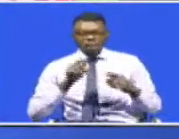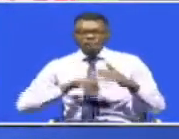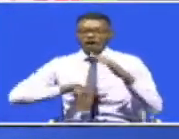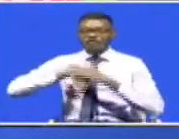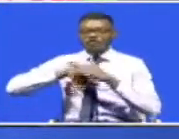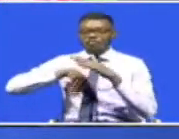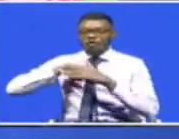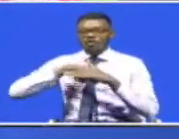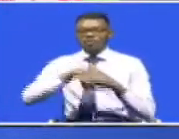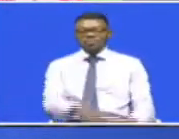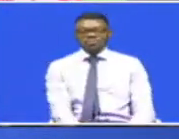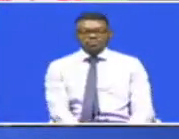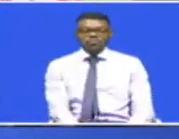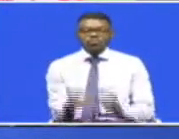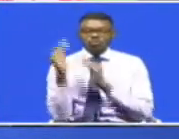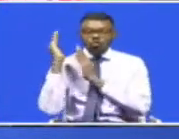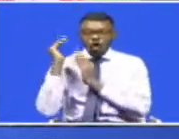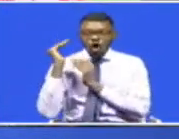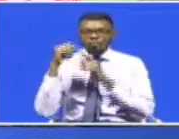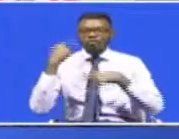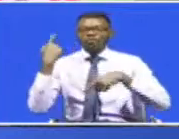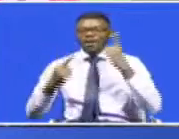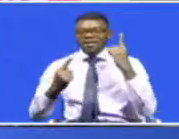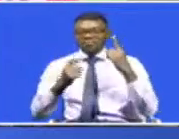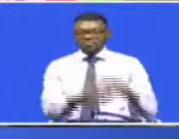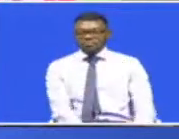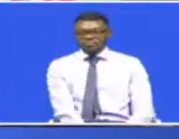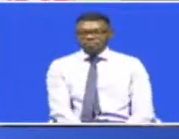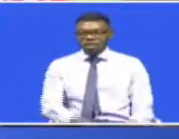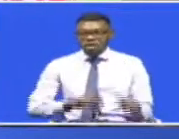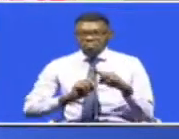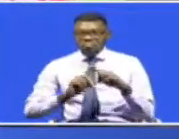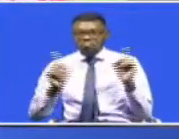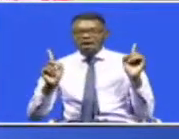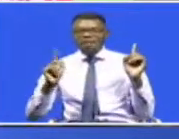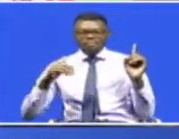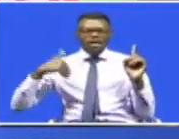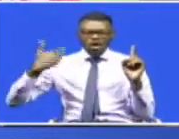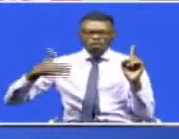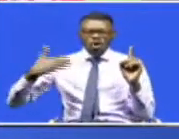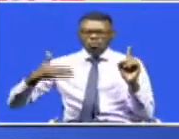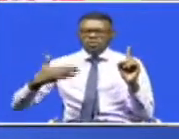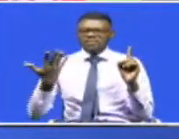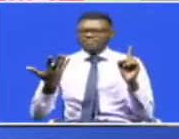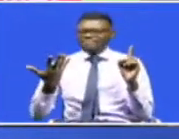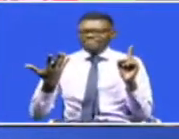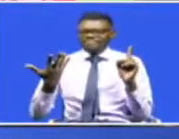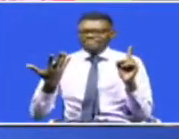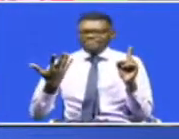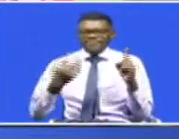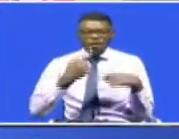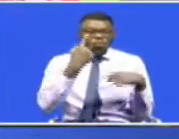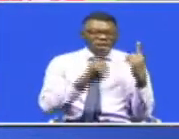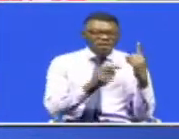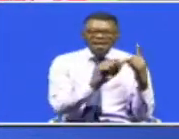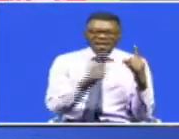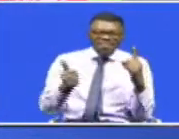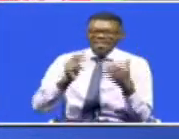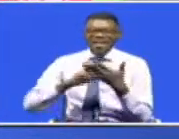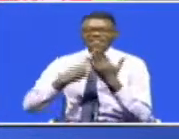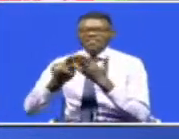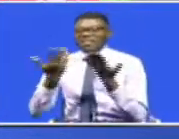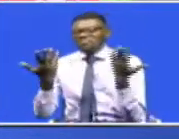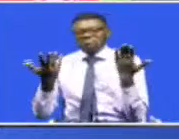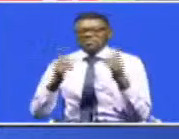football. We hope to win. But there is always the chance not to win as well, but